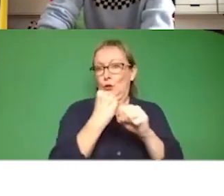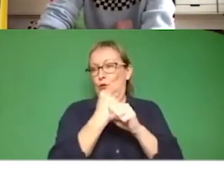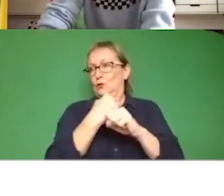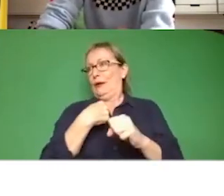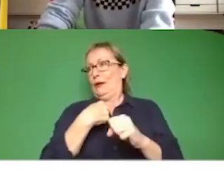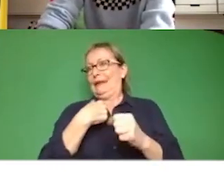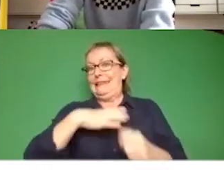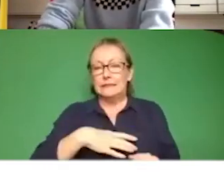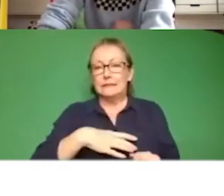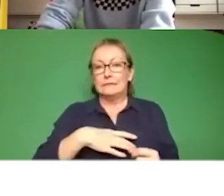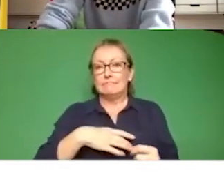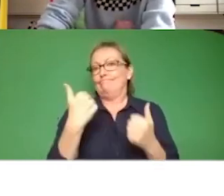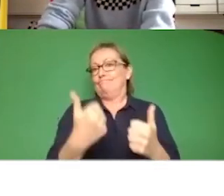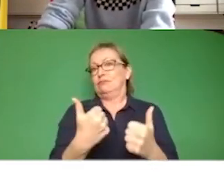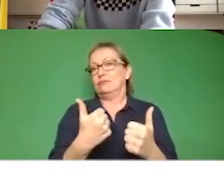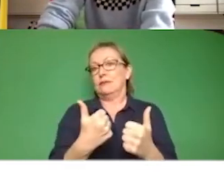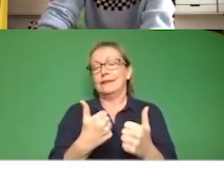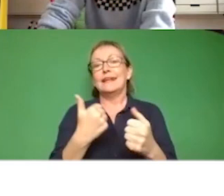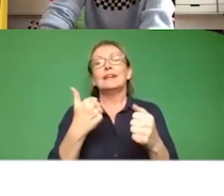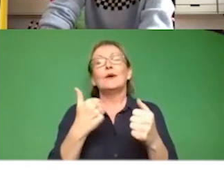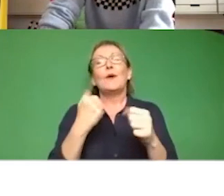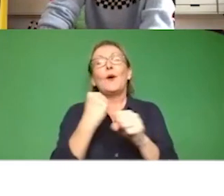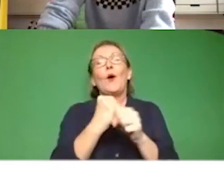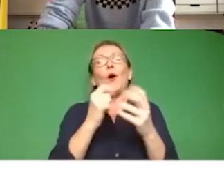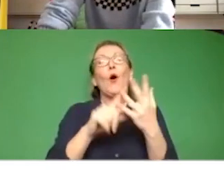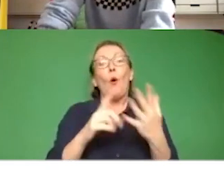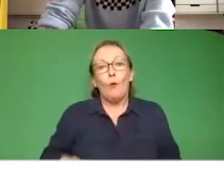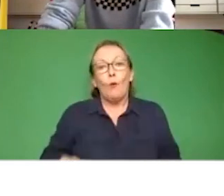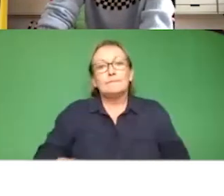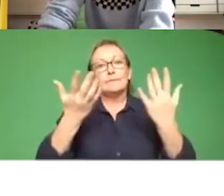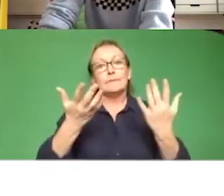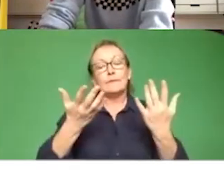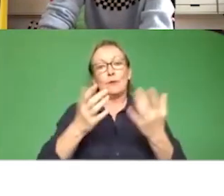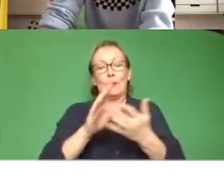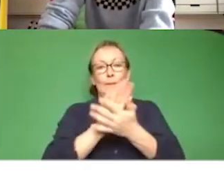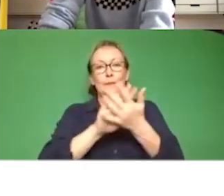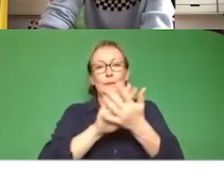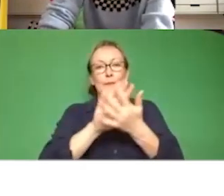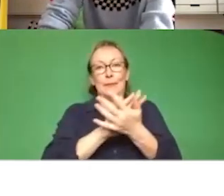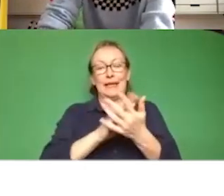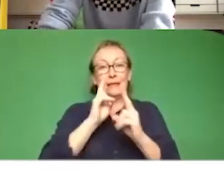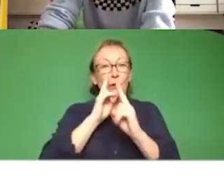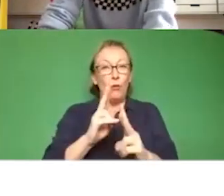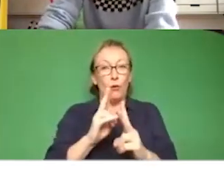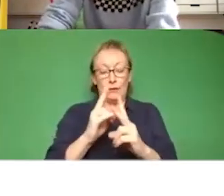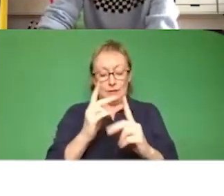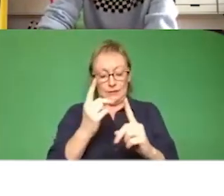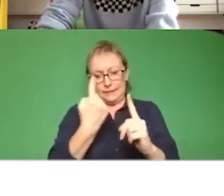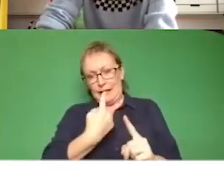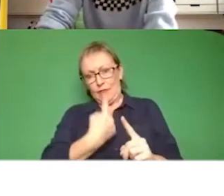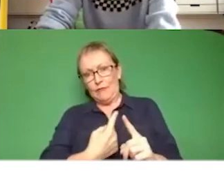It's, you know, editing, clear it, you know, just keep looking at yourself. And obviously